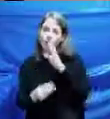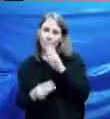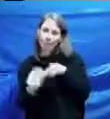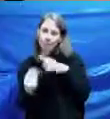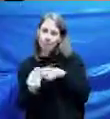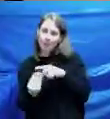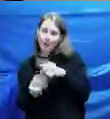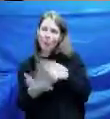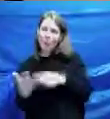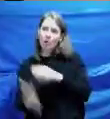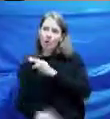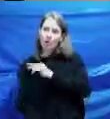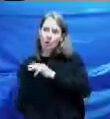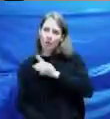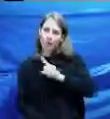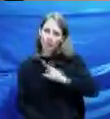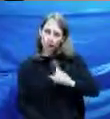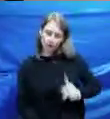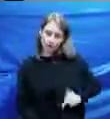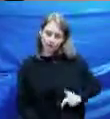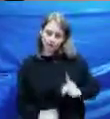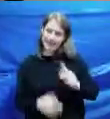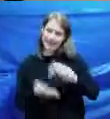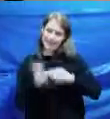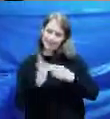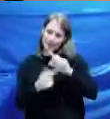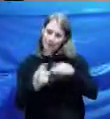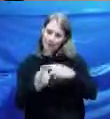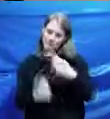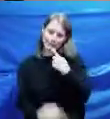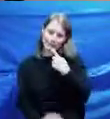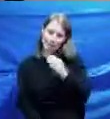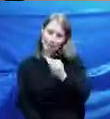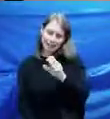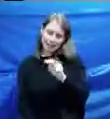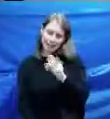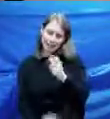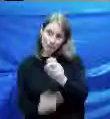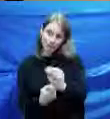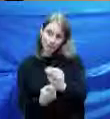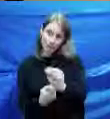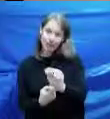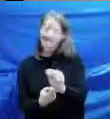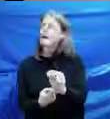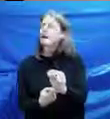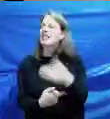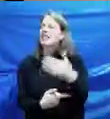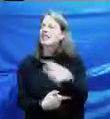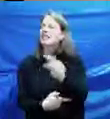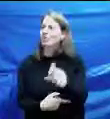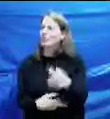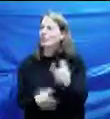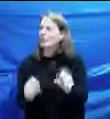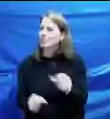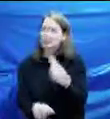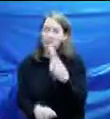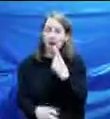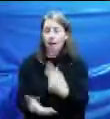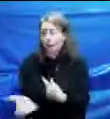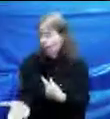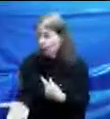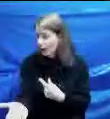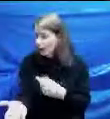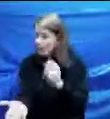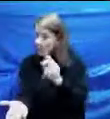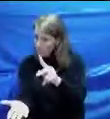and you've immersed yourself in that, then it might be very interesting after such a close Yes, encounter yes, to then exactly. say, how does that resemble and not resemble what I've experienced or seen in